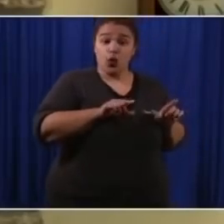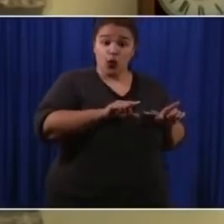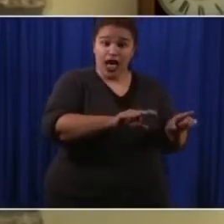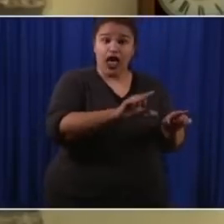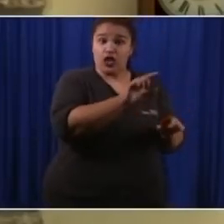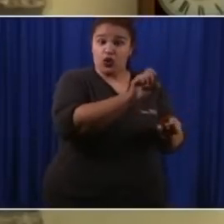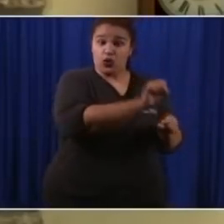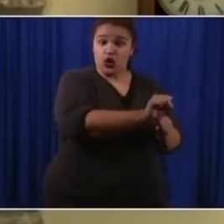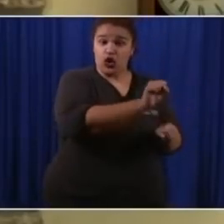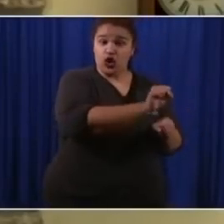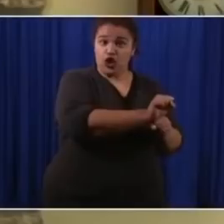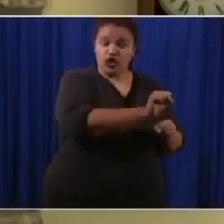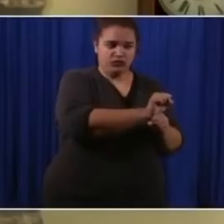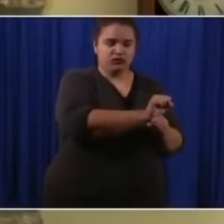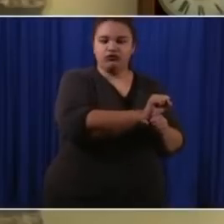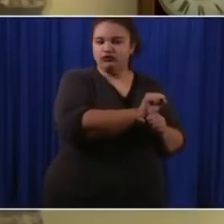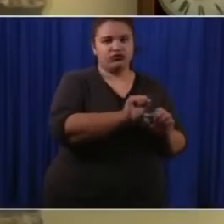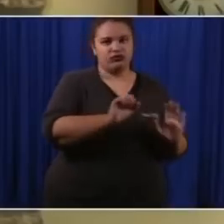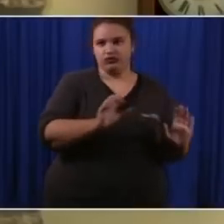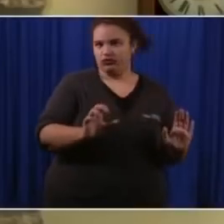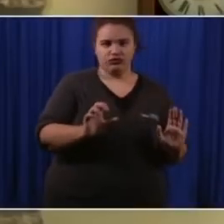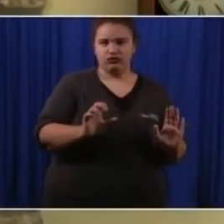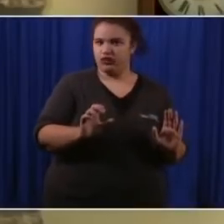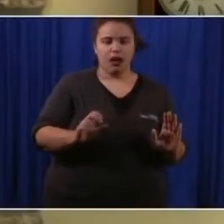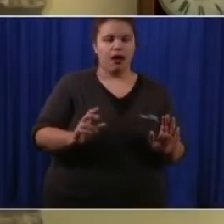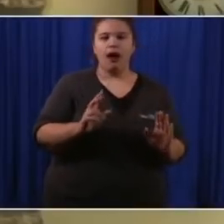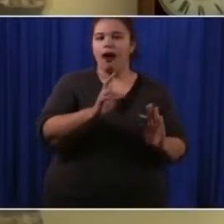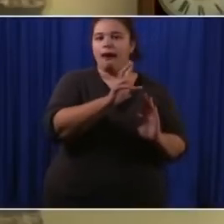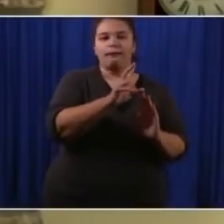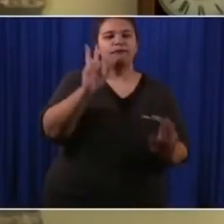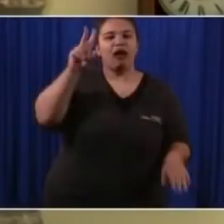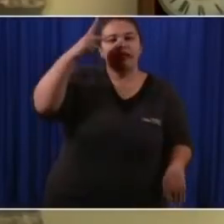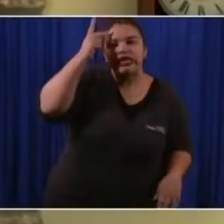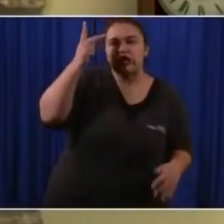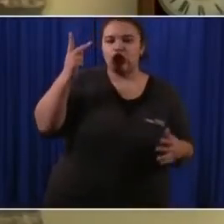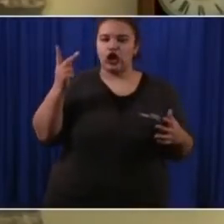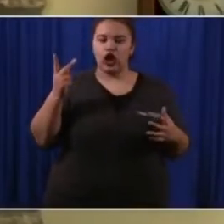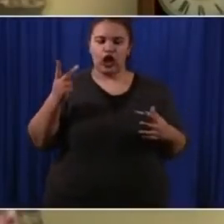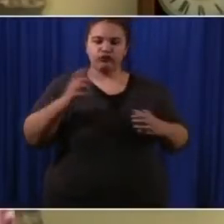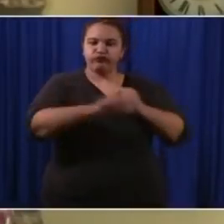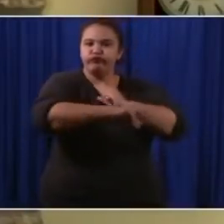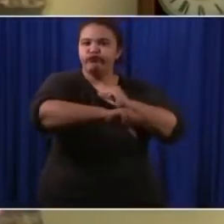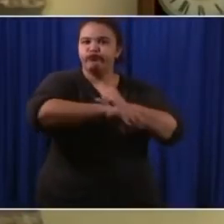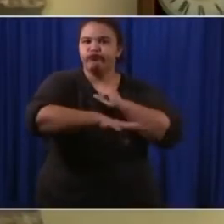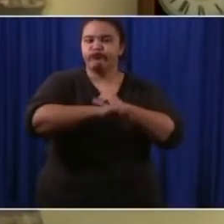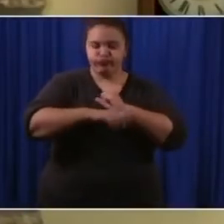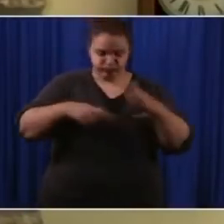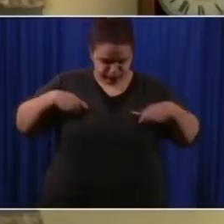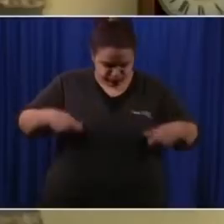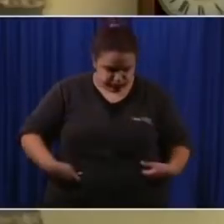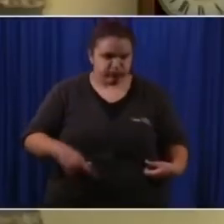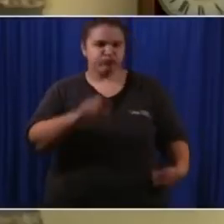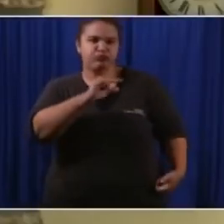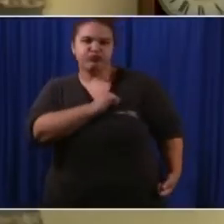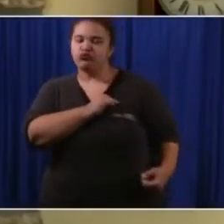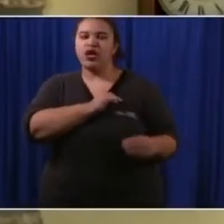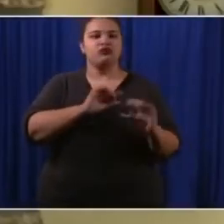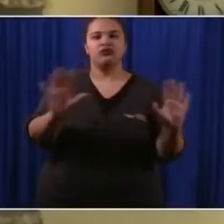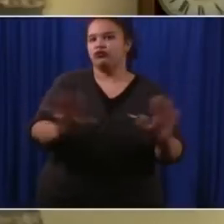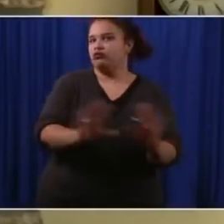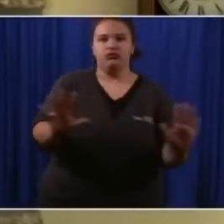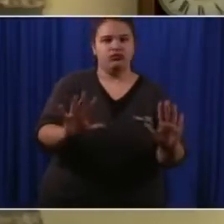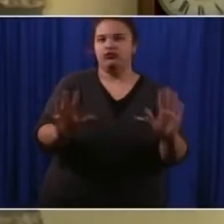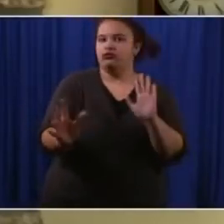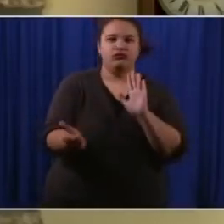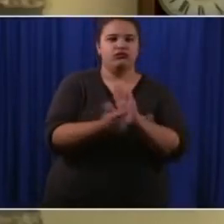just goes about their business and does not, broadcast which party they're for or which candidate they're for. But I think